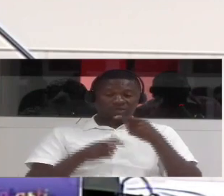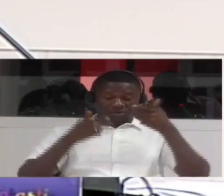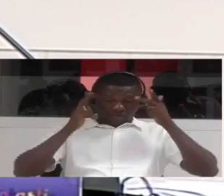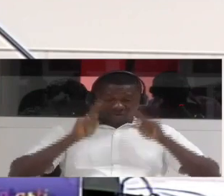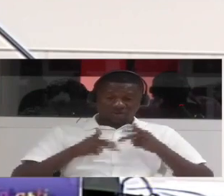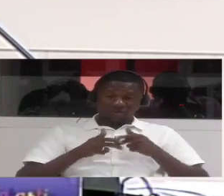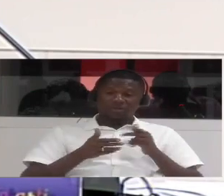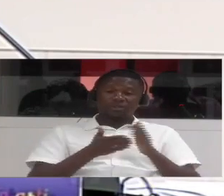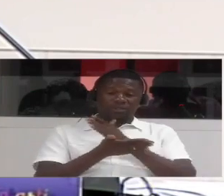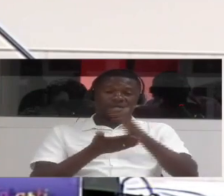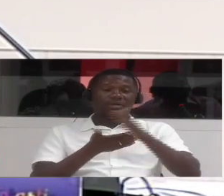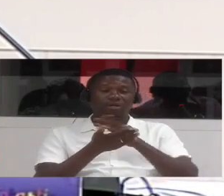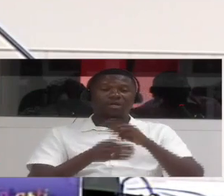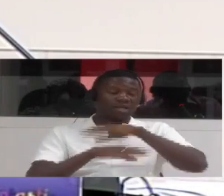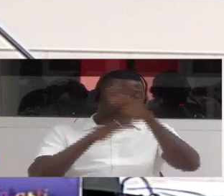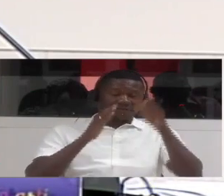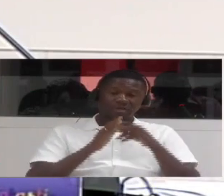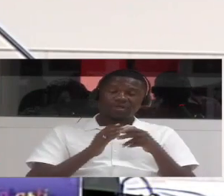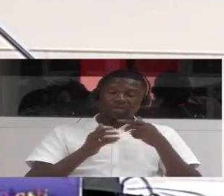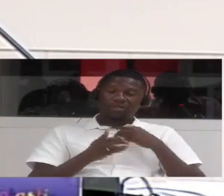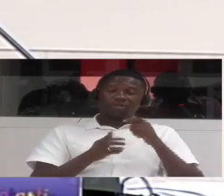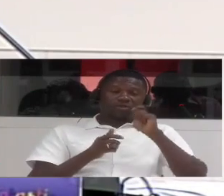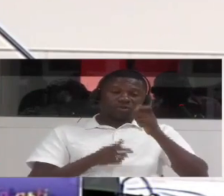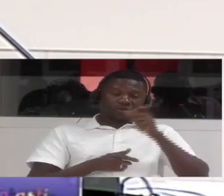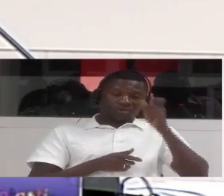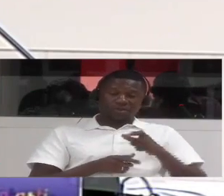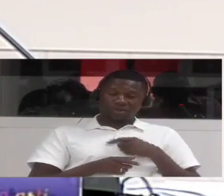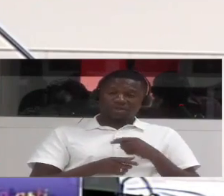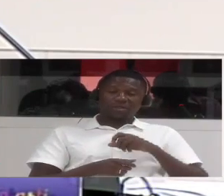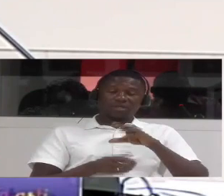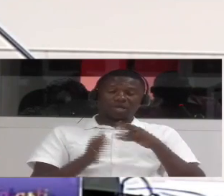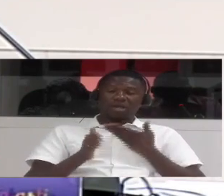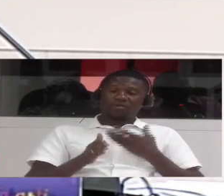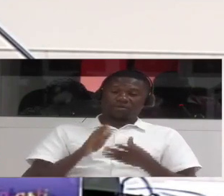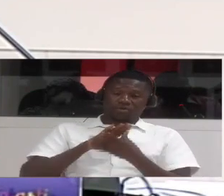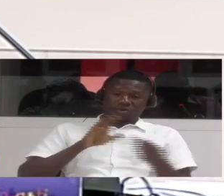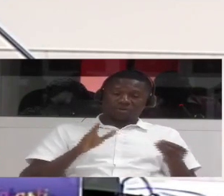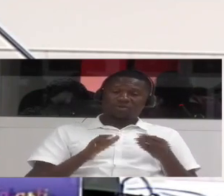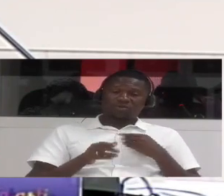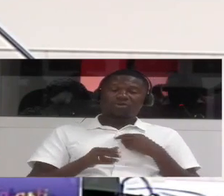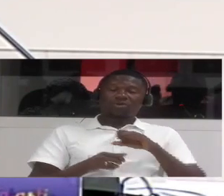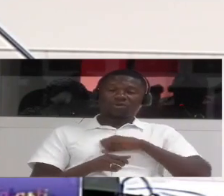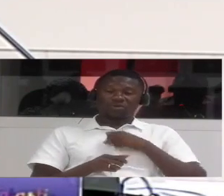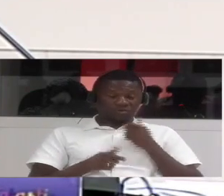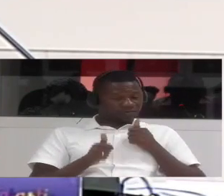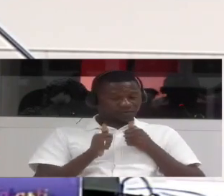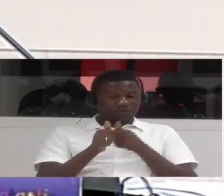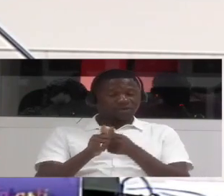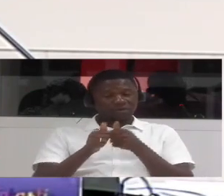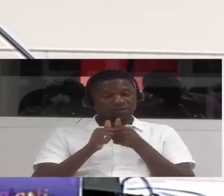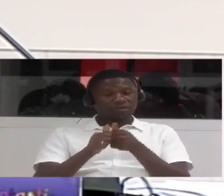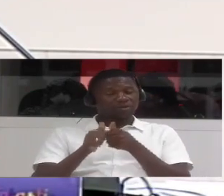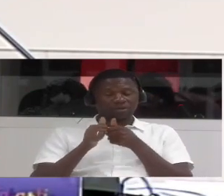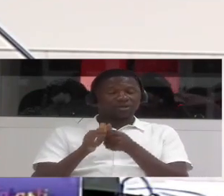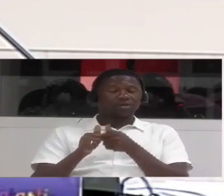circulated and every journalist gets a copy so that it becomes either your Bible or your Quran, because you should principally be guided